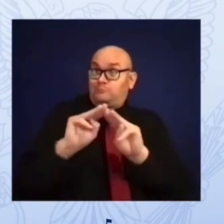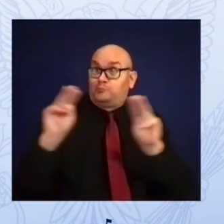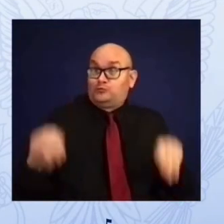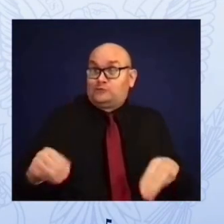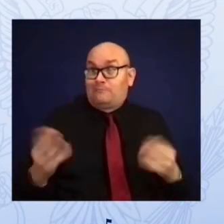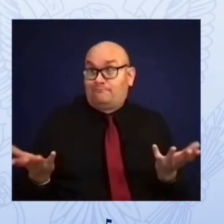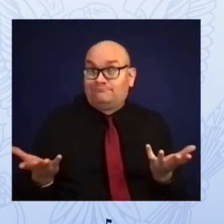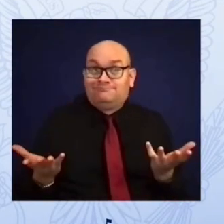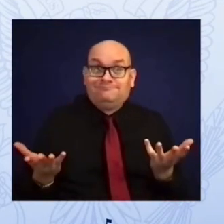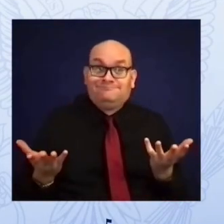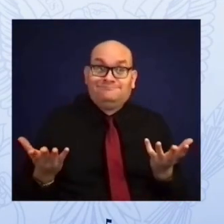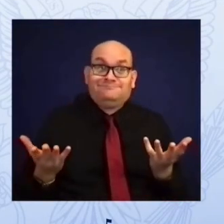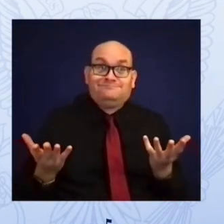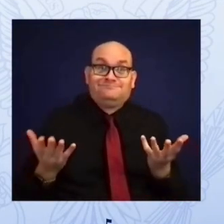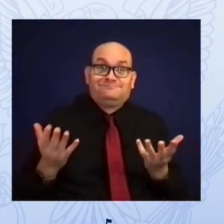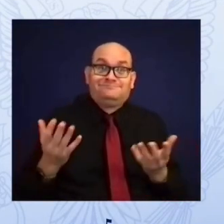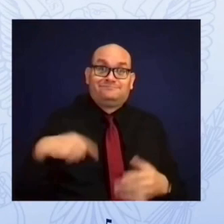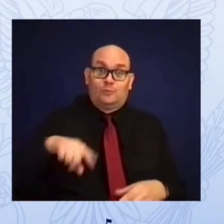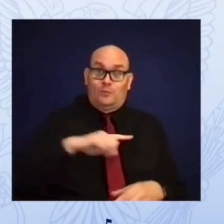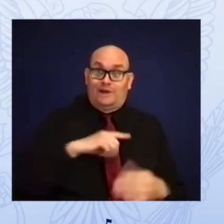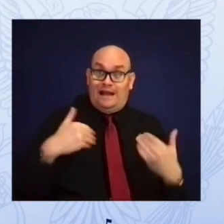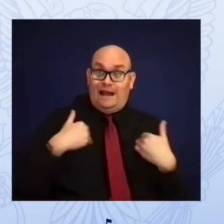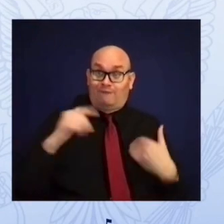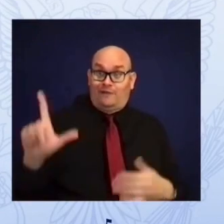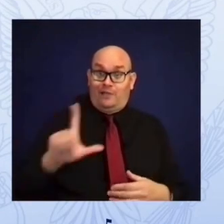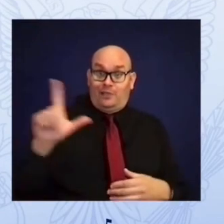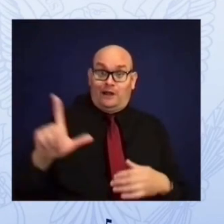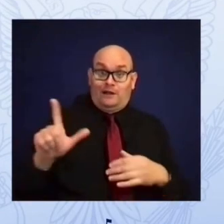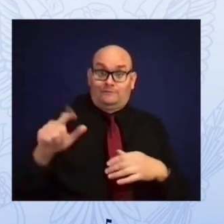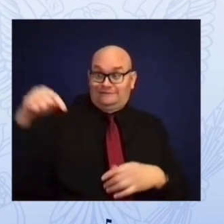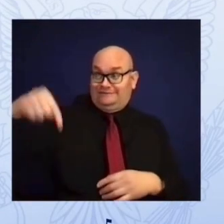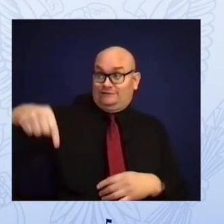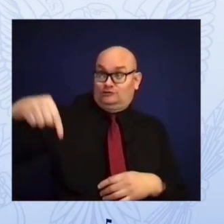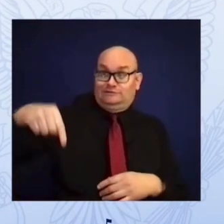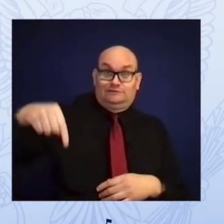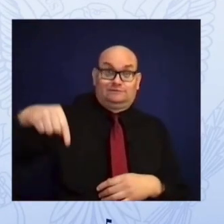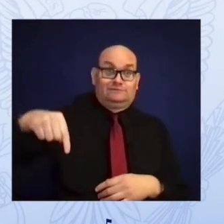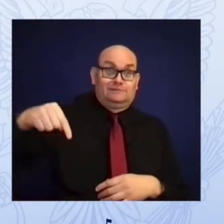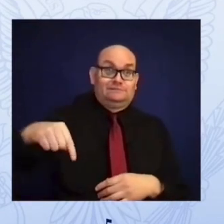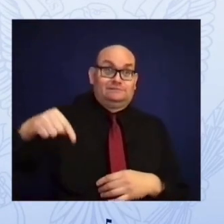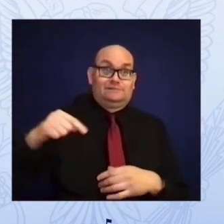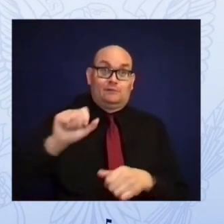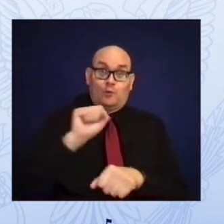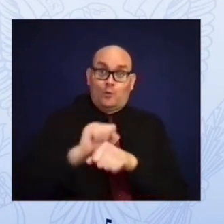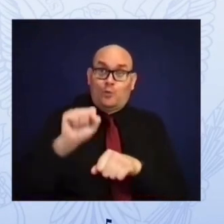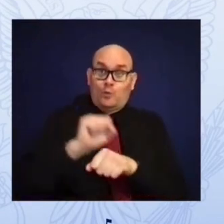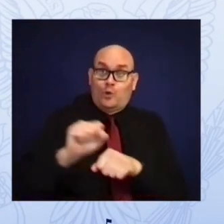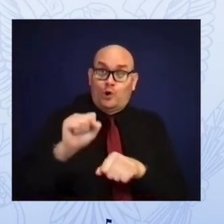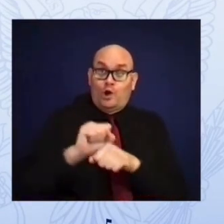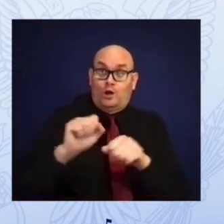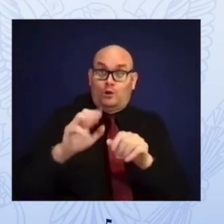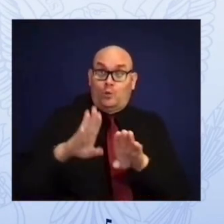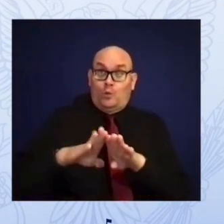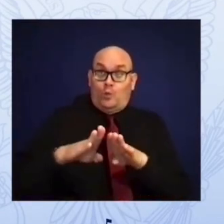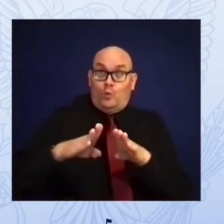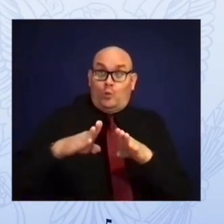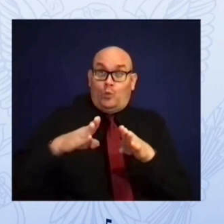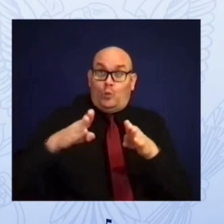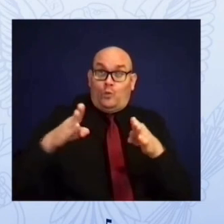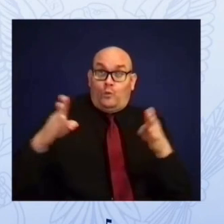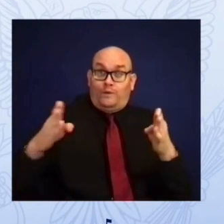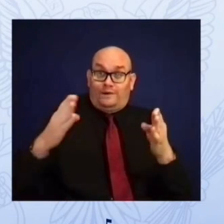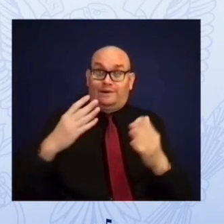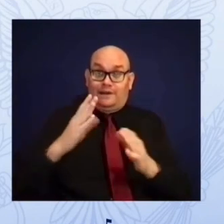and evolve and begin something new. And that's why we've worked with the Library of Congress